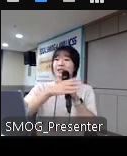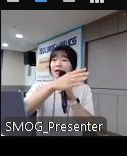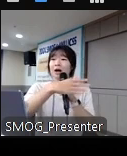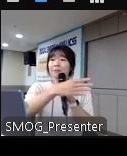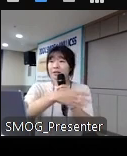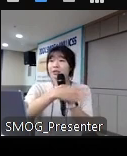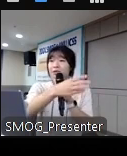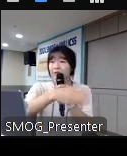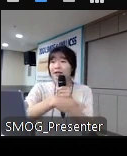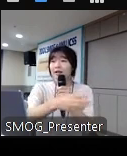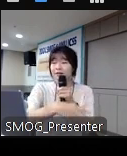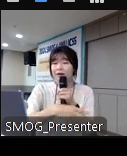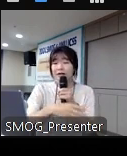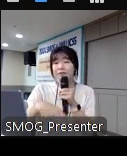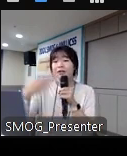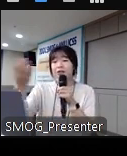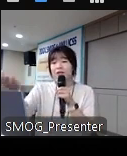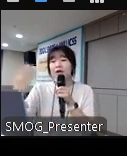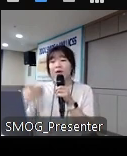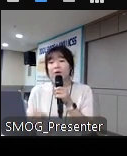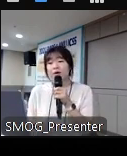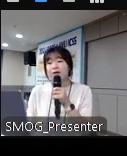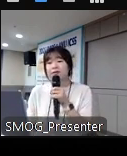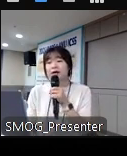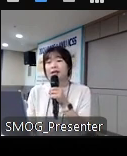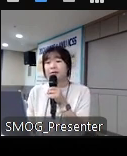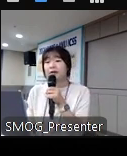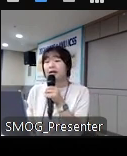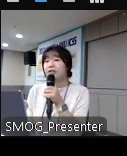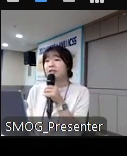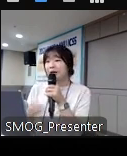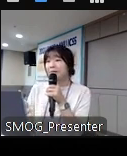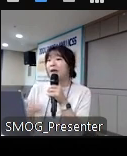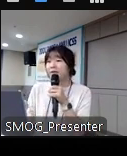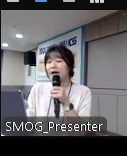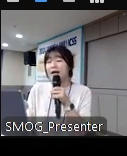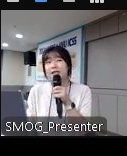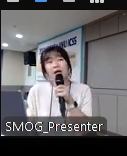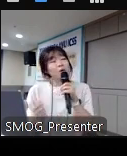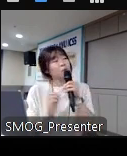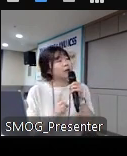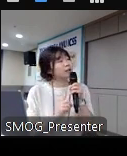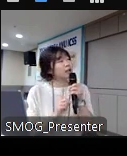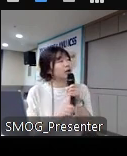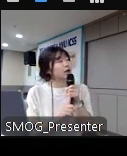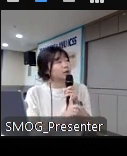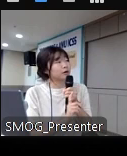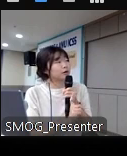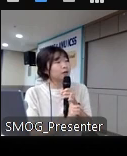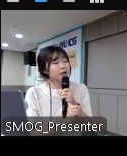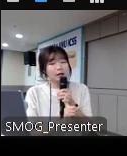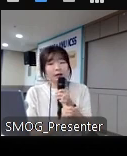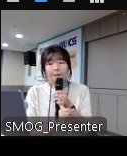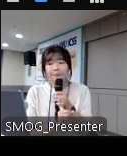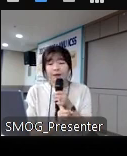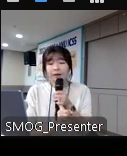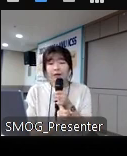these competition within the different expressions or different interpretations that might arise. One